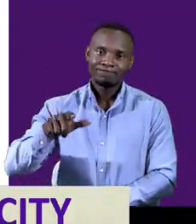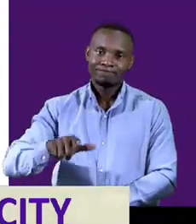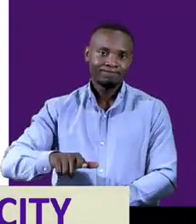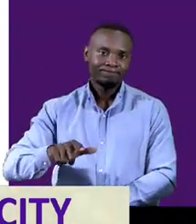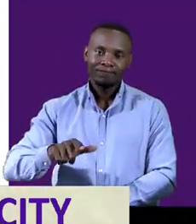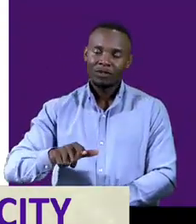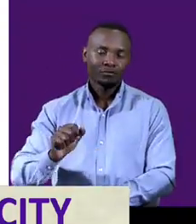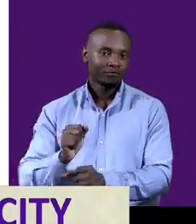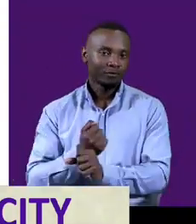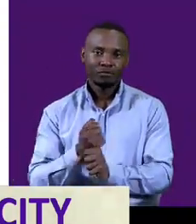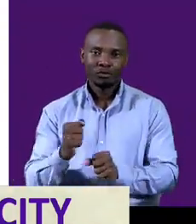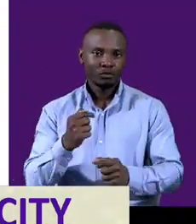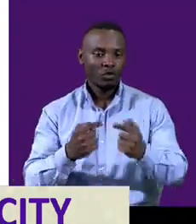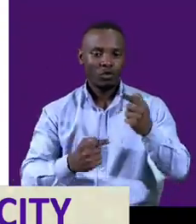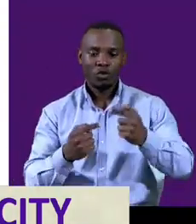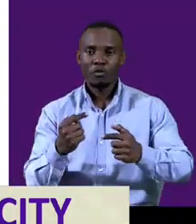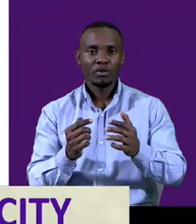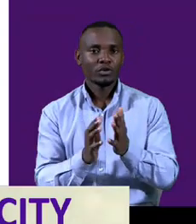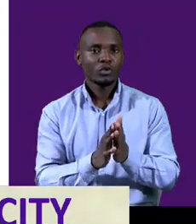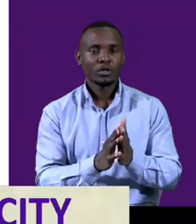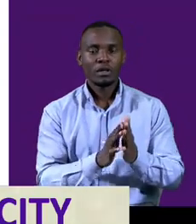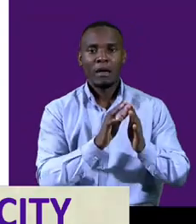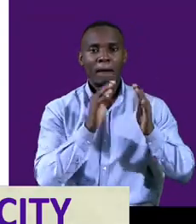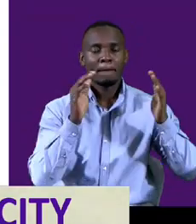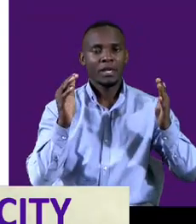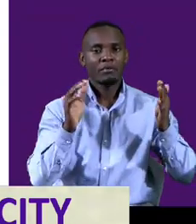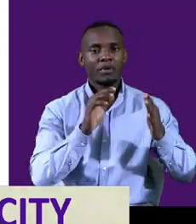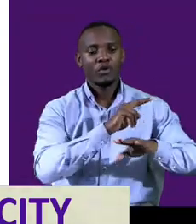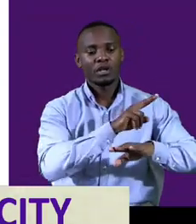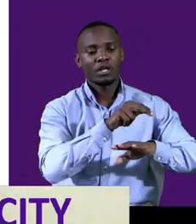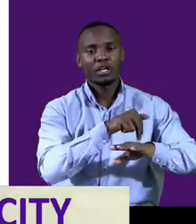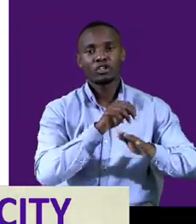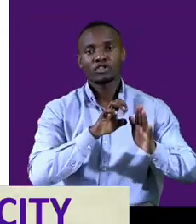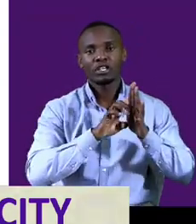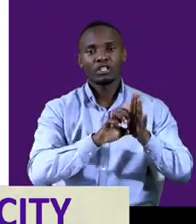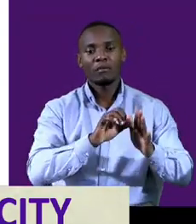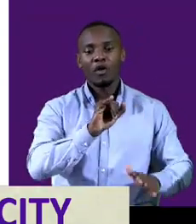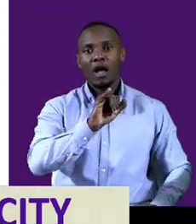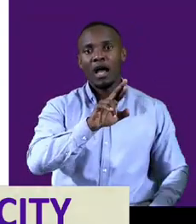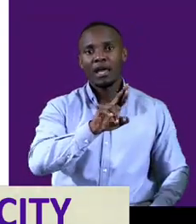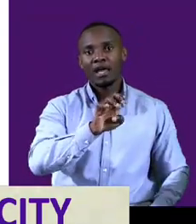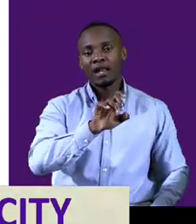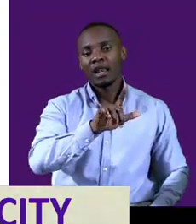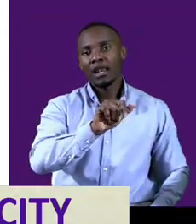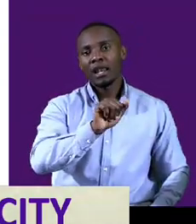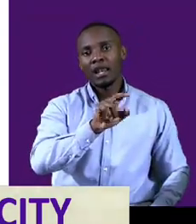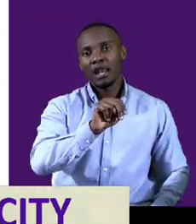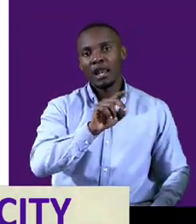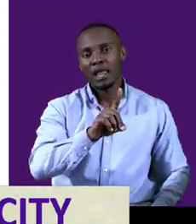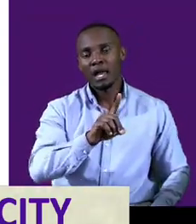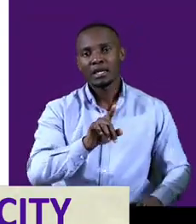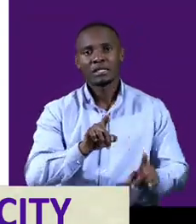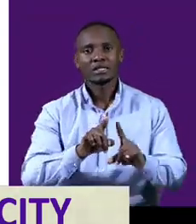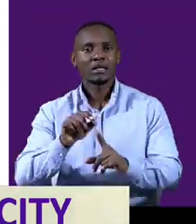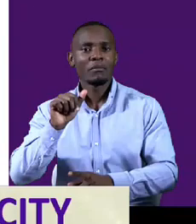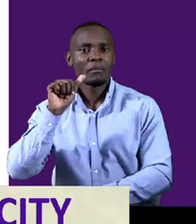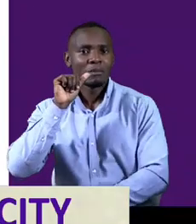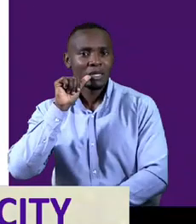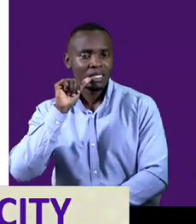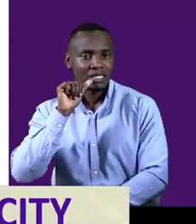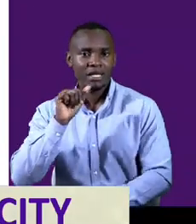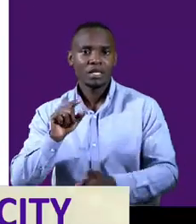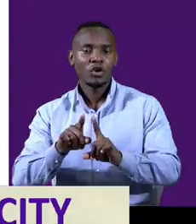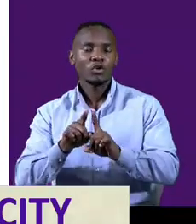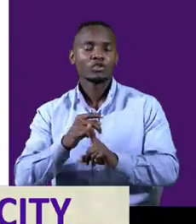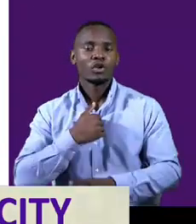to compete with the big nations like Republic of Ireland, Great Britain. We also have